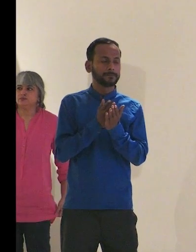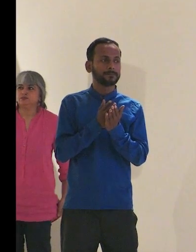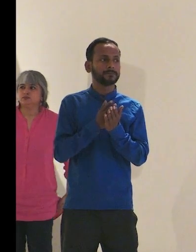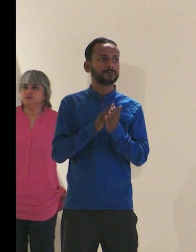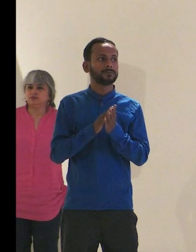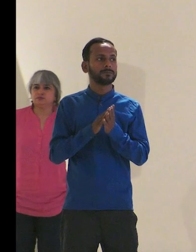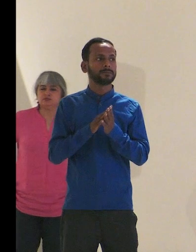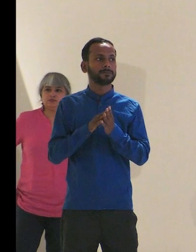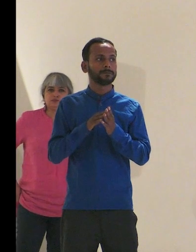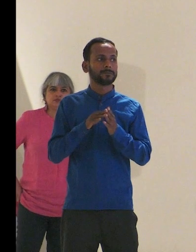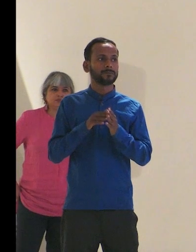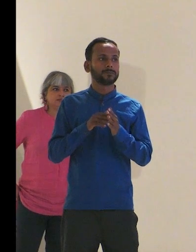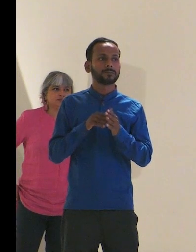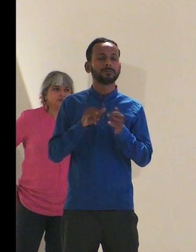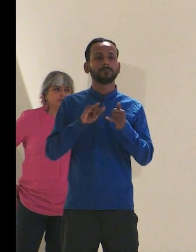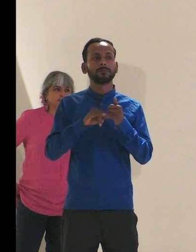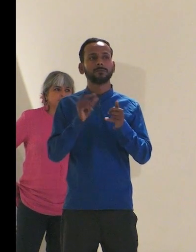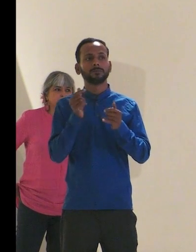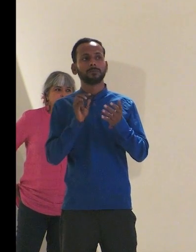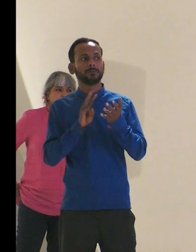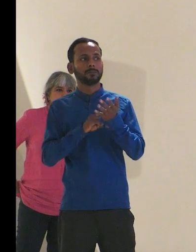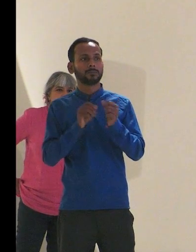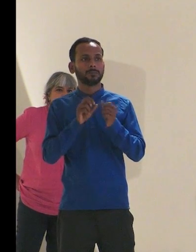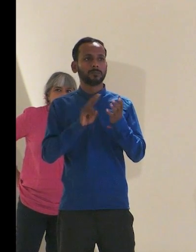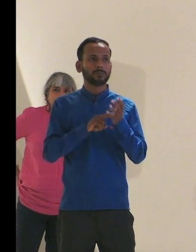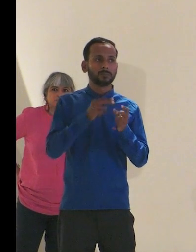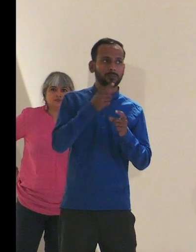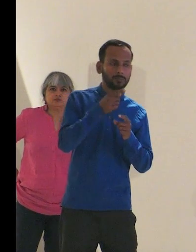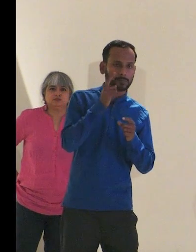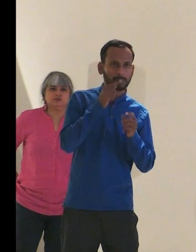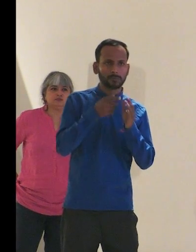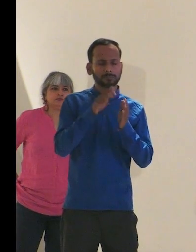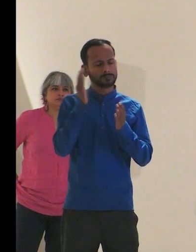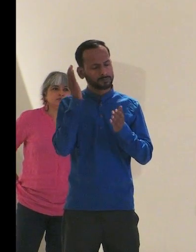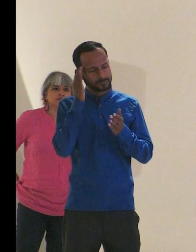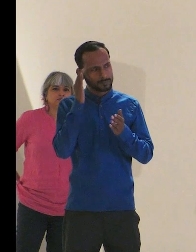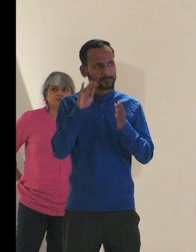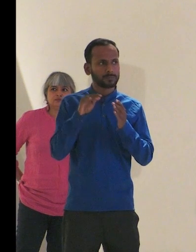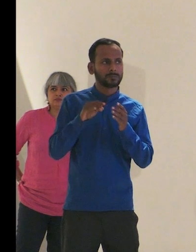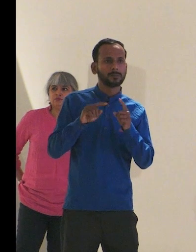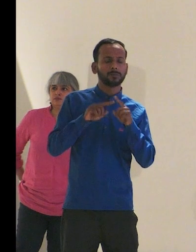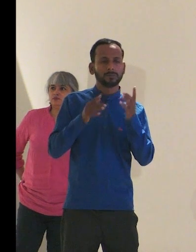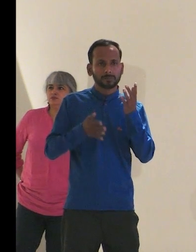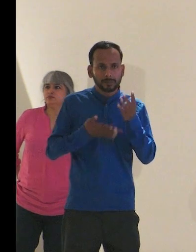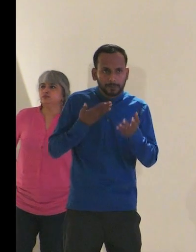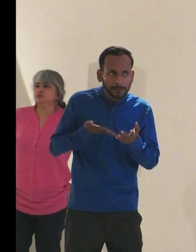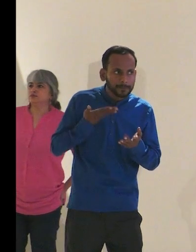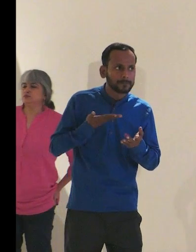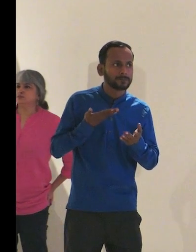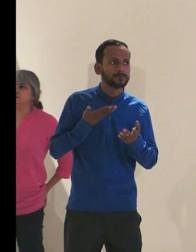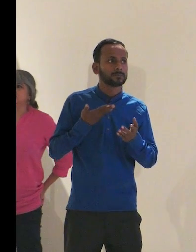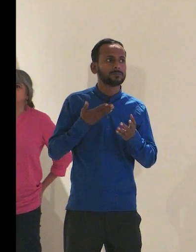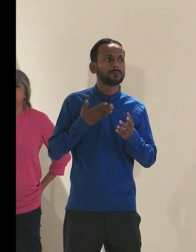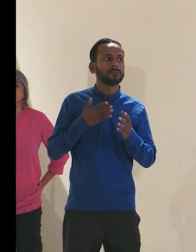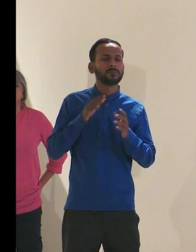and Shumana was here. I think she's still here. So we do this curatorial. It's called